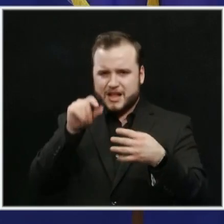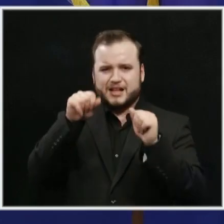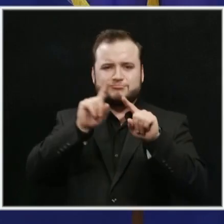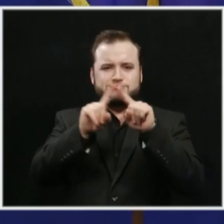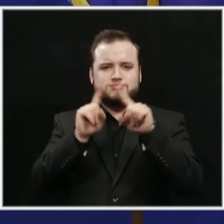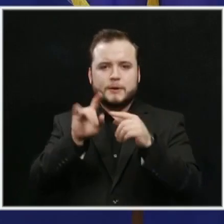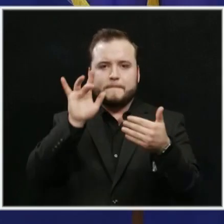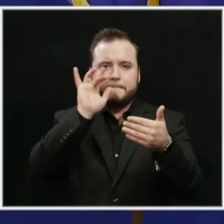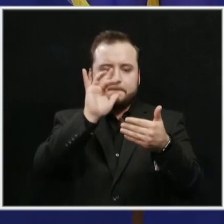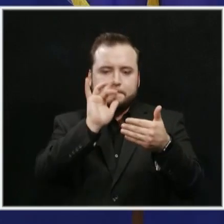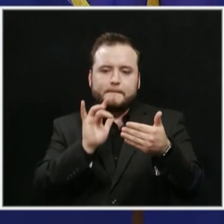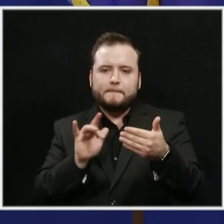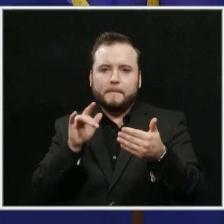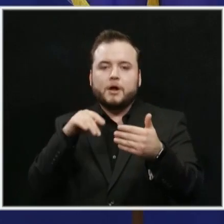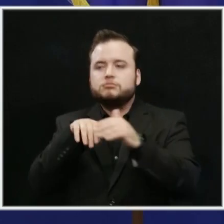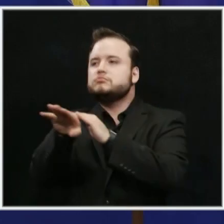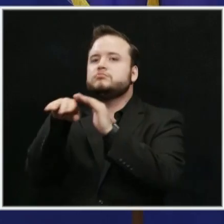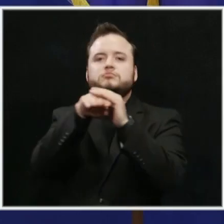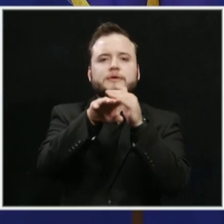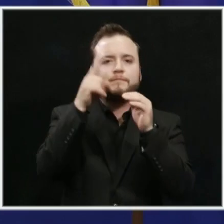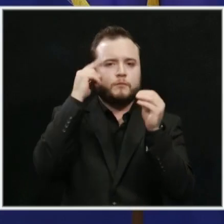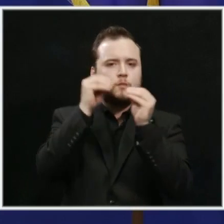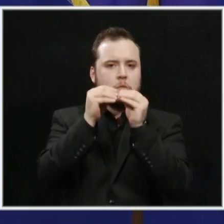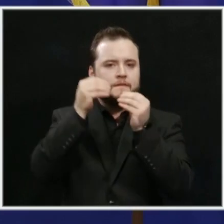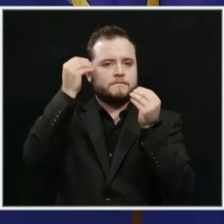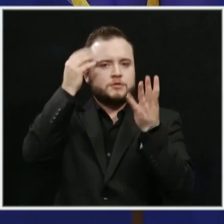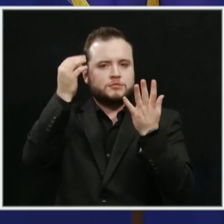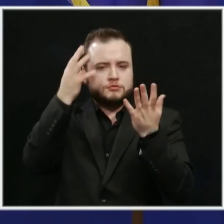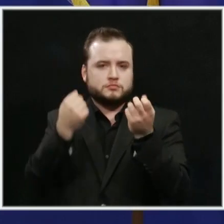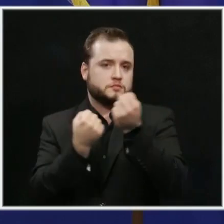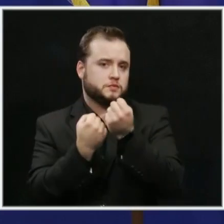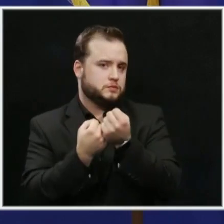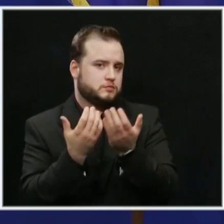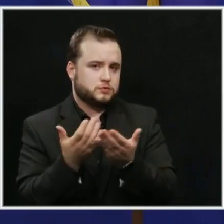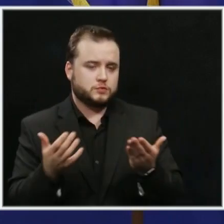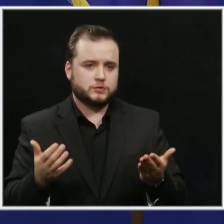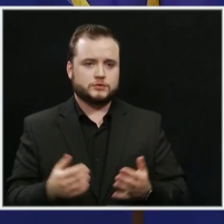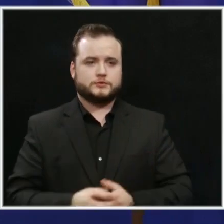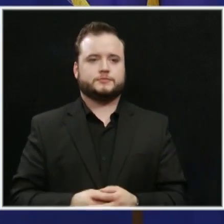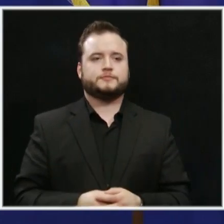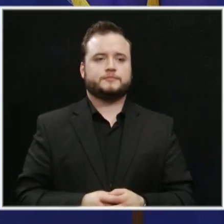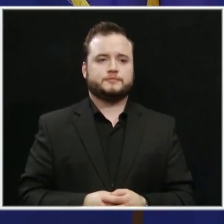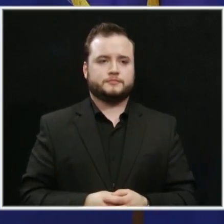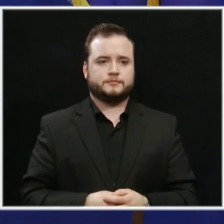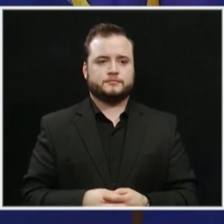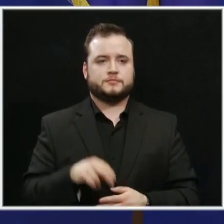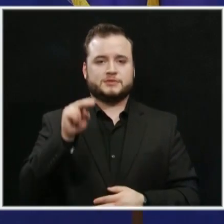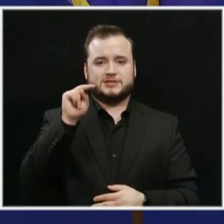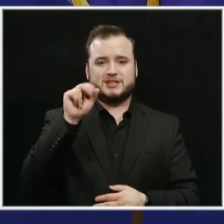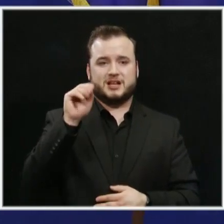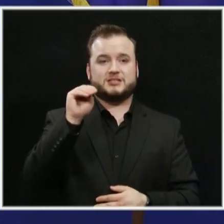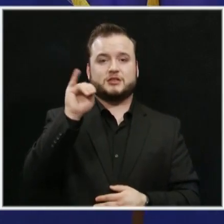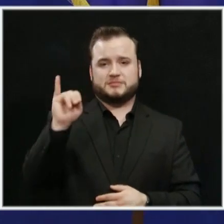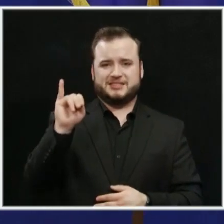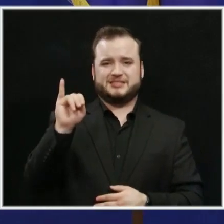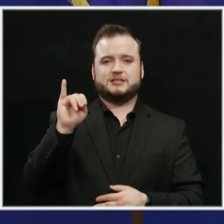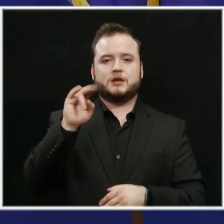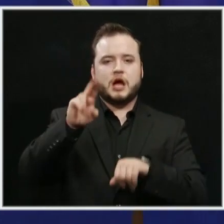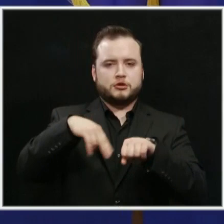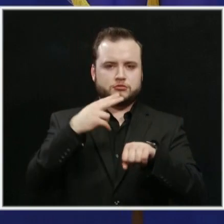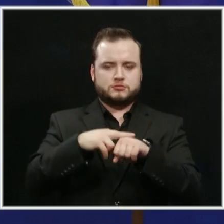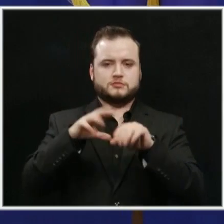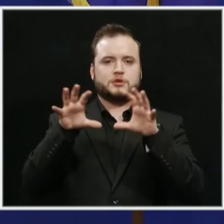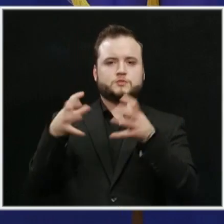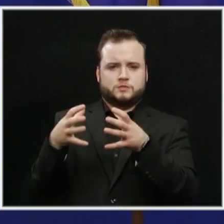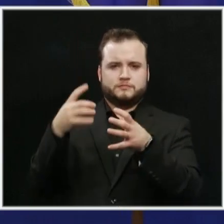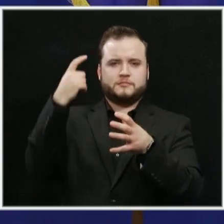The website includes contact information for NAMI, the National Alliance on Mental Health Minnesota, and Minnesota Association for Children's Mental Health.